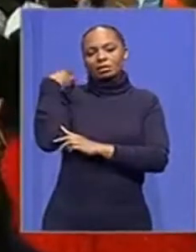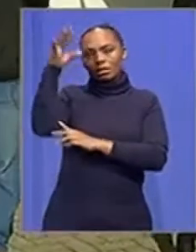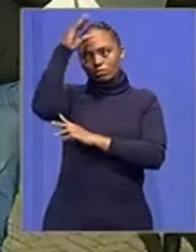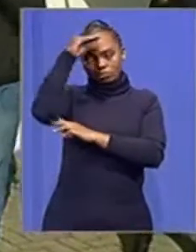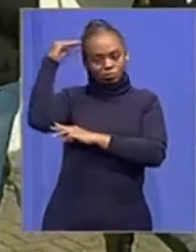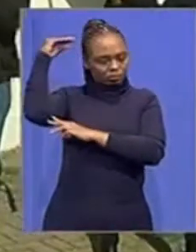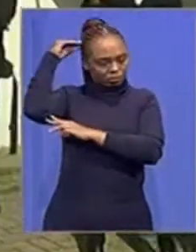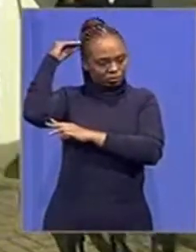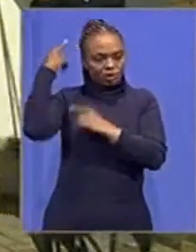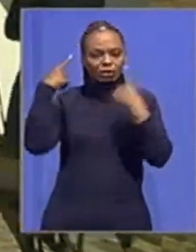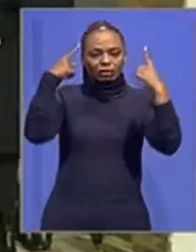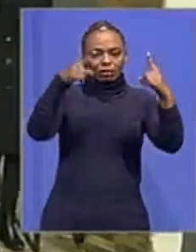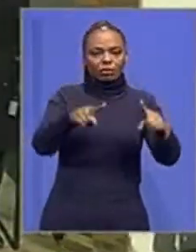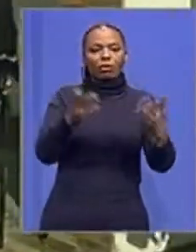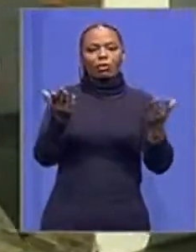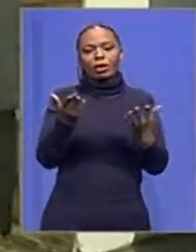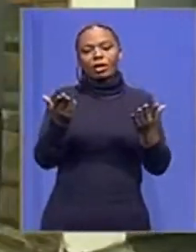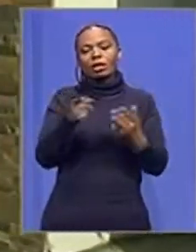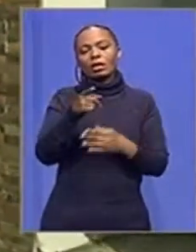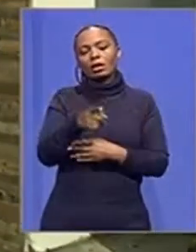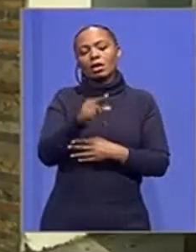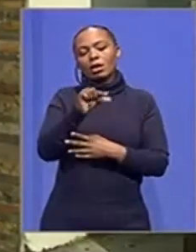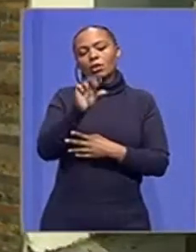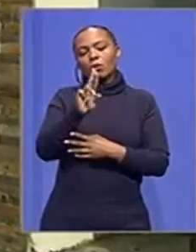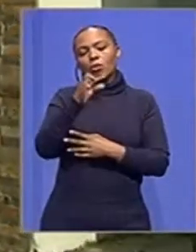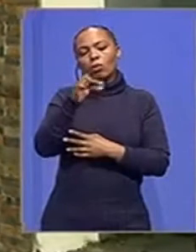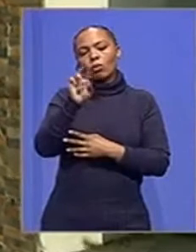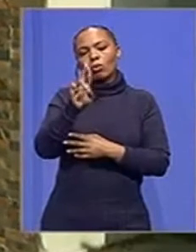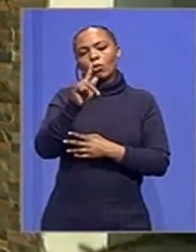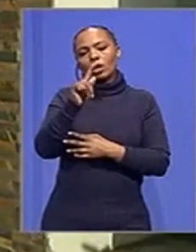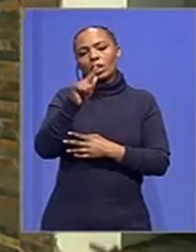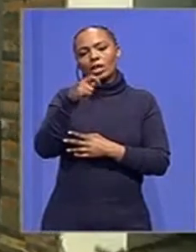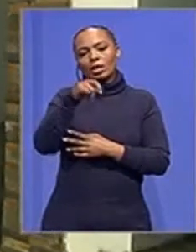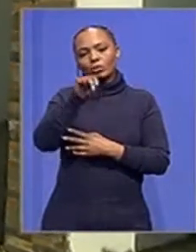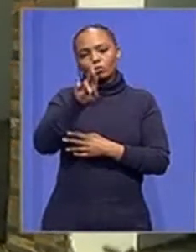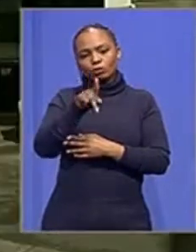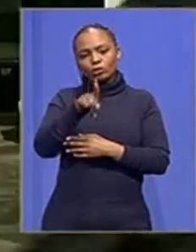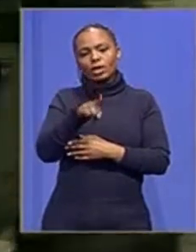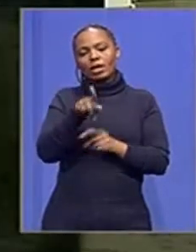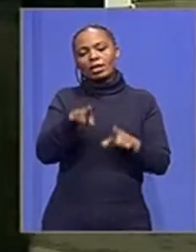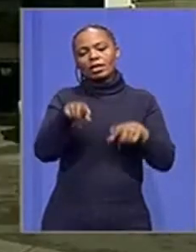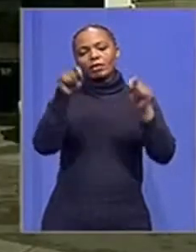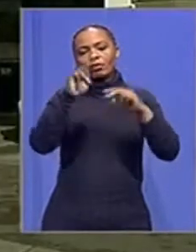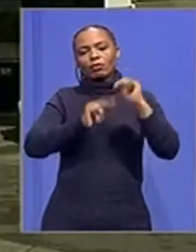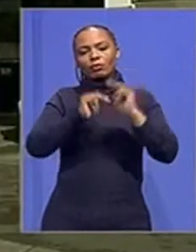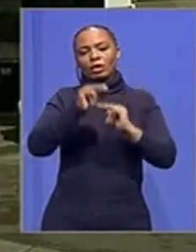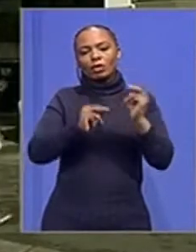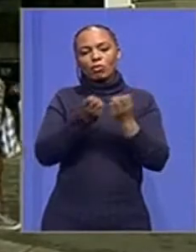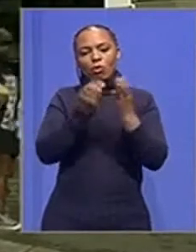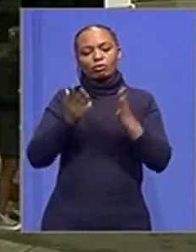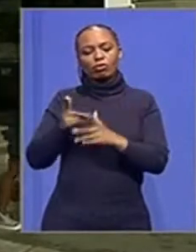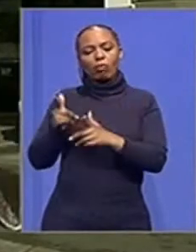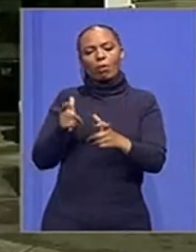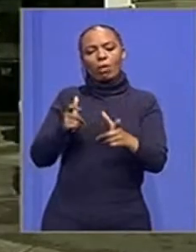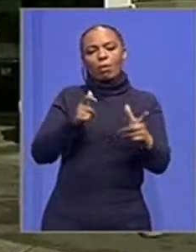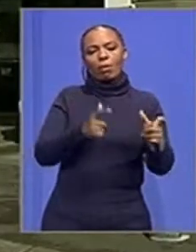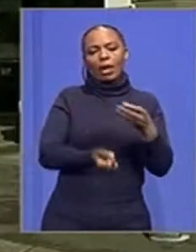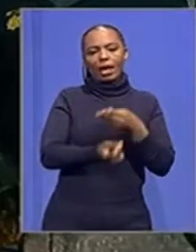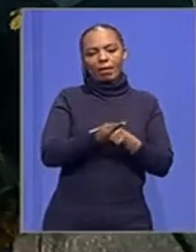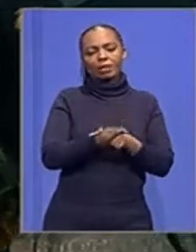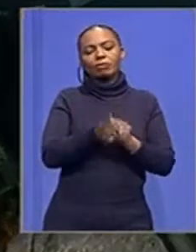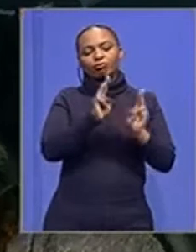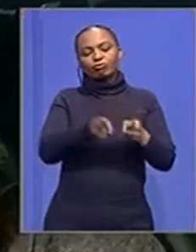Cape Flats morago ga go thuntšwa ga batho ka bontši moo batho ba seswai ba hlokofetšego. Nakong ya ketelo ya gagwe Cele